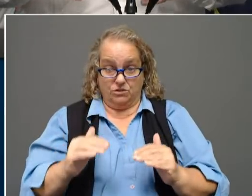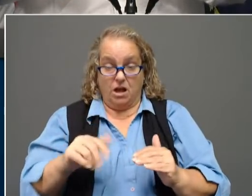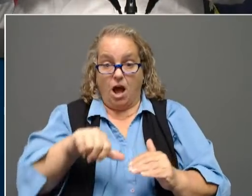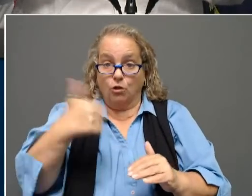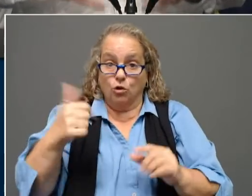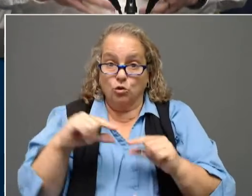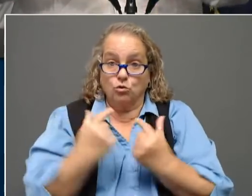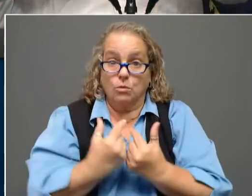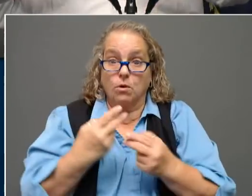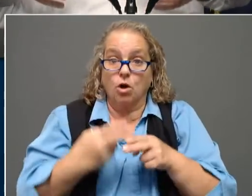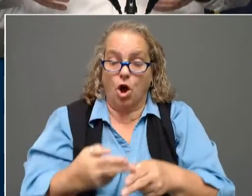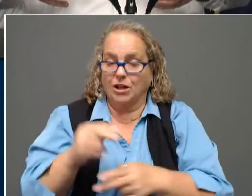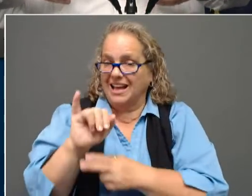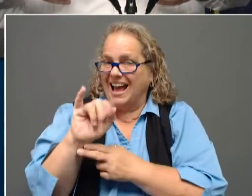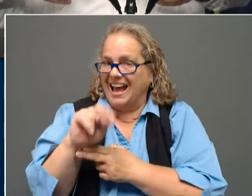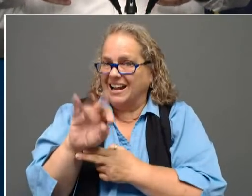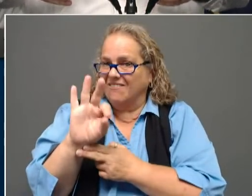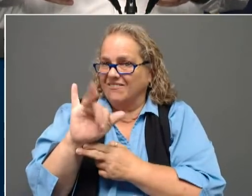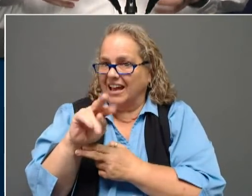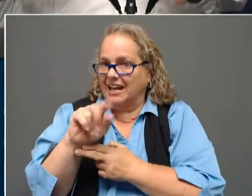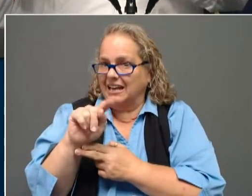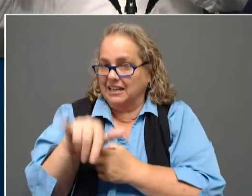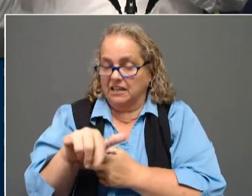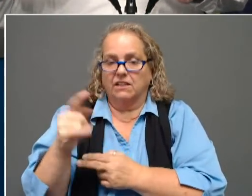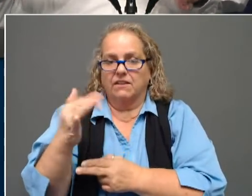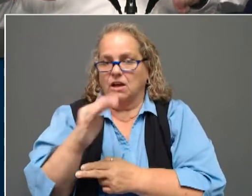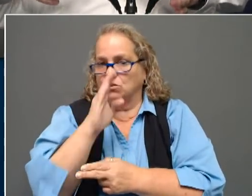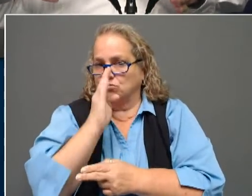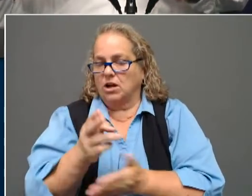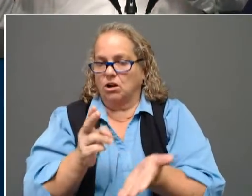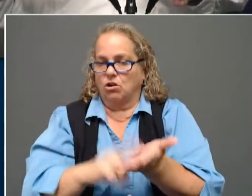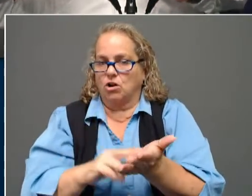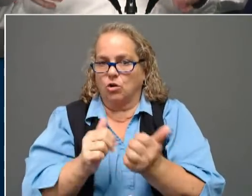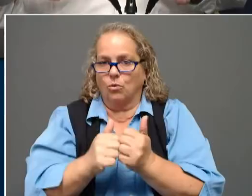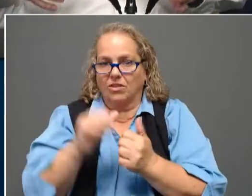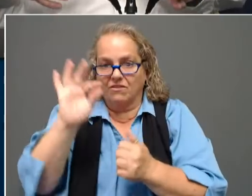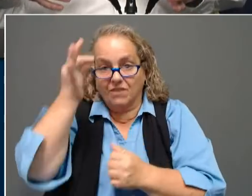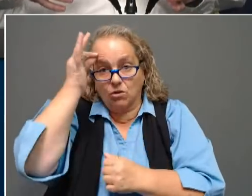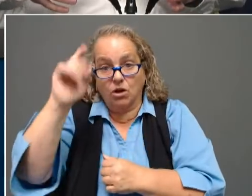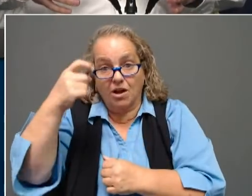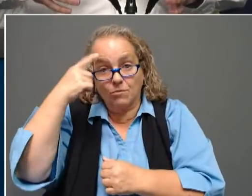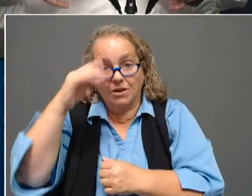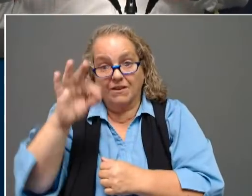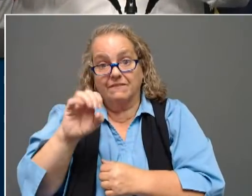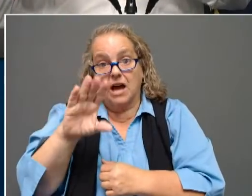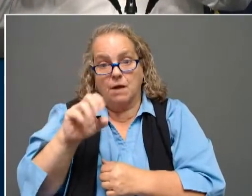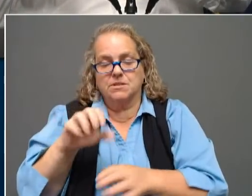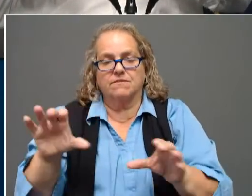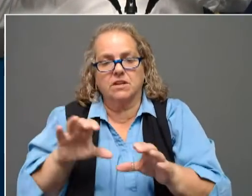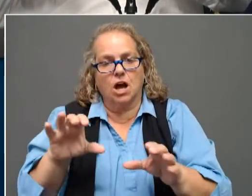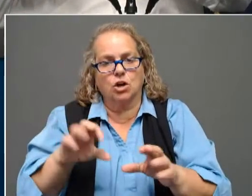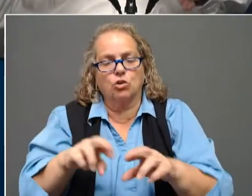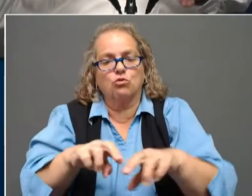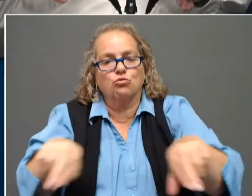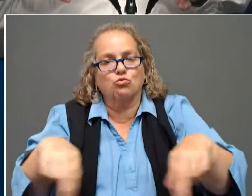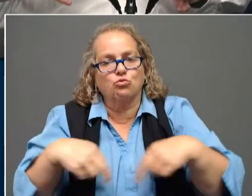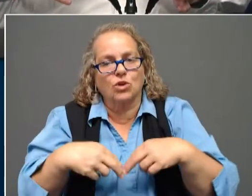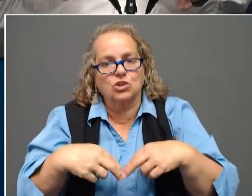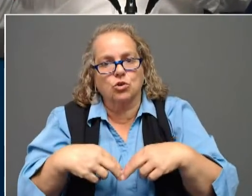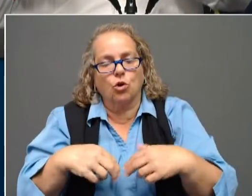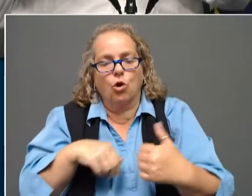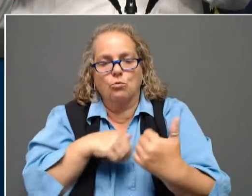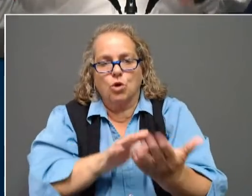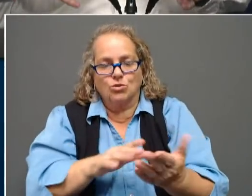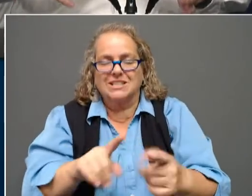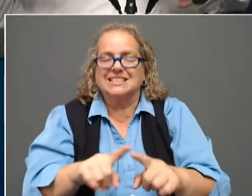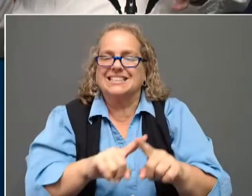Affinity. They have directly contracted with the federal government. The feds have done a regional approach for this. That is a different model,